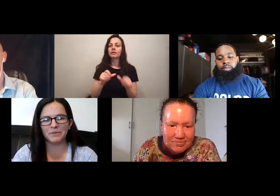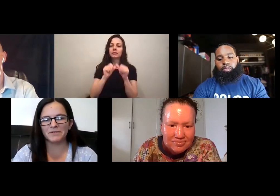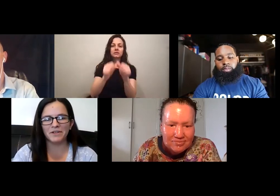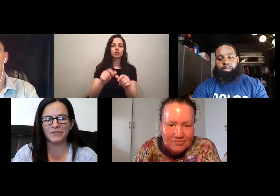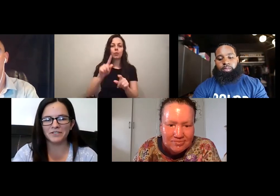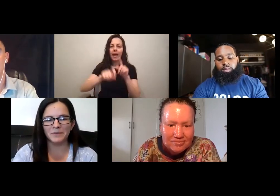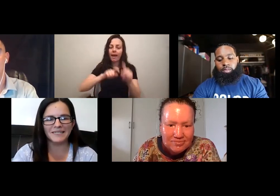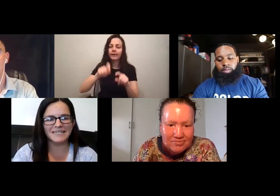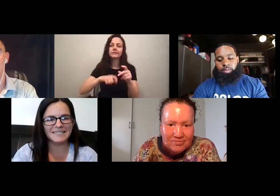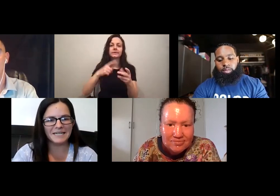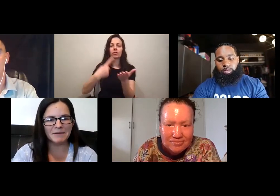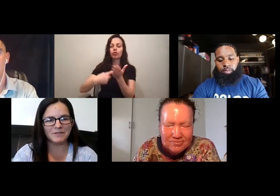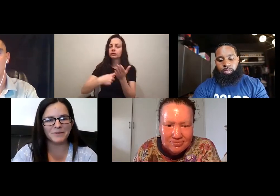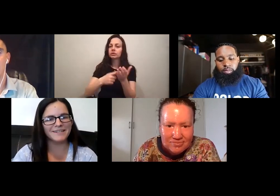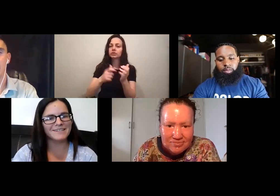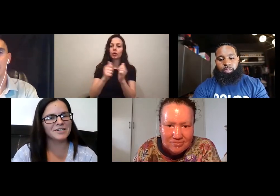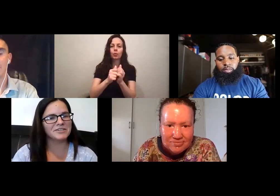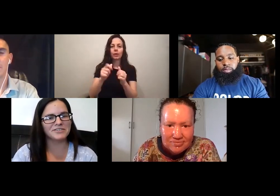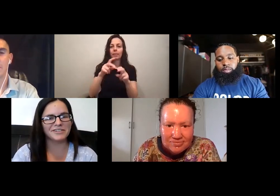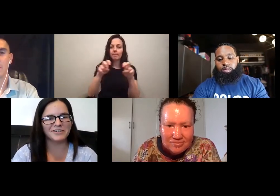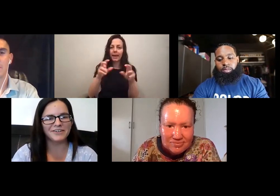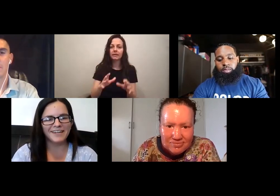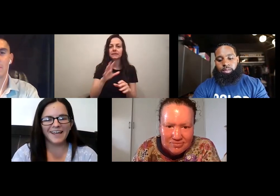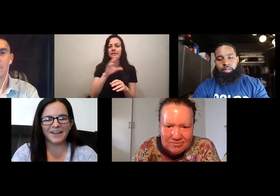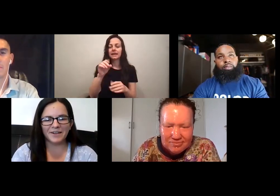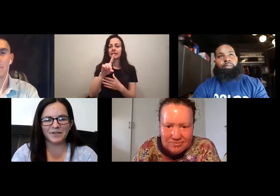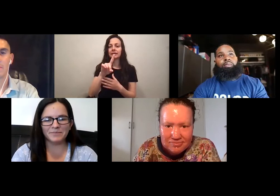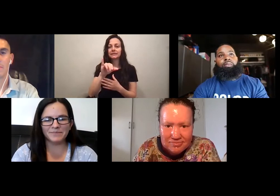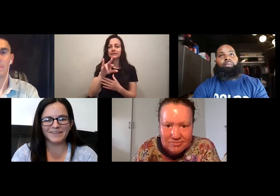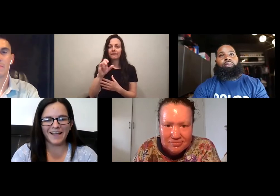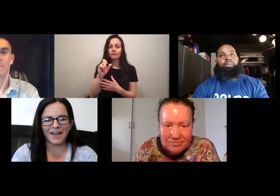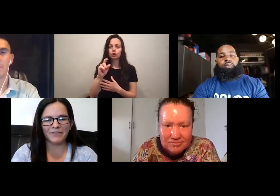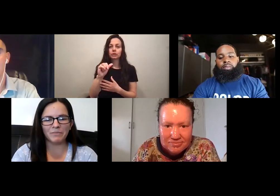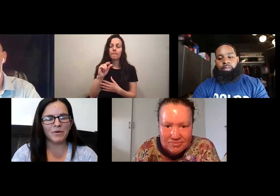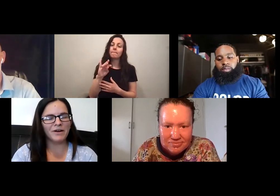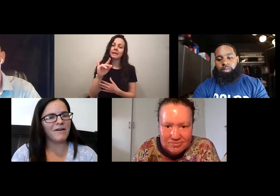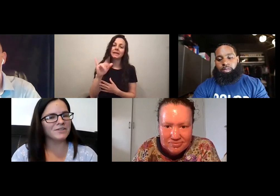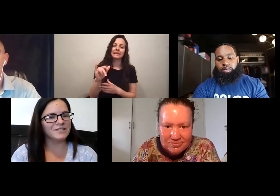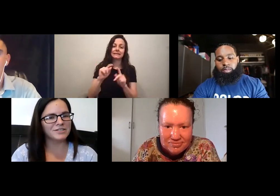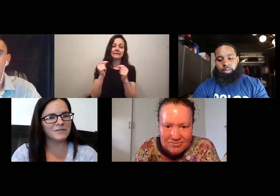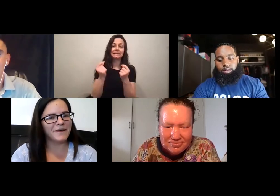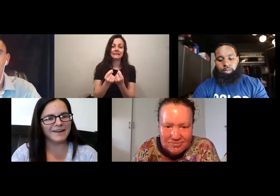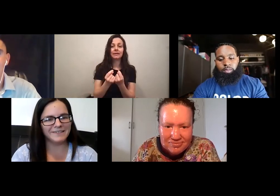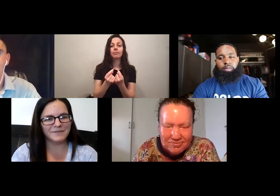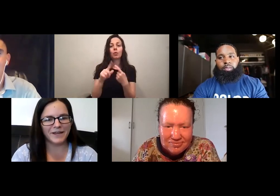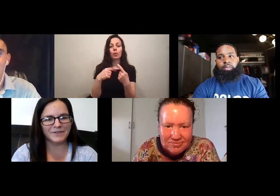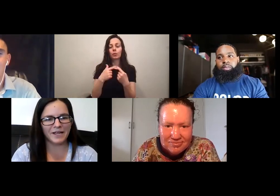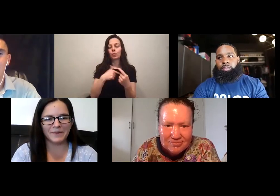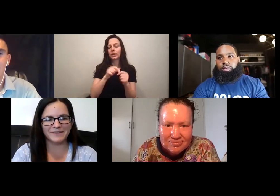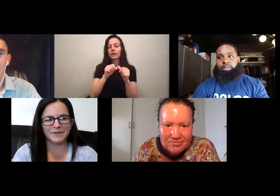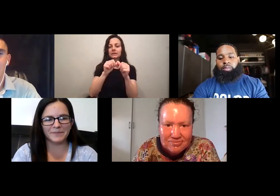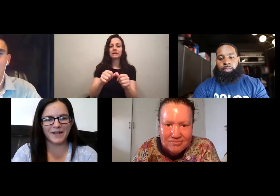and members of the Diversability team as we continue to have important conversations about how to